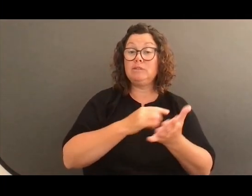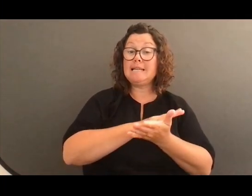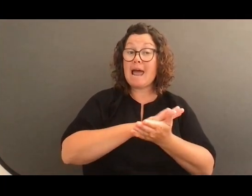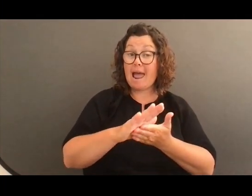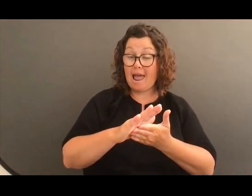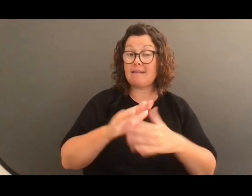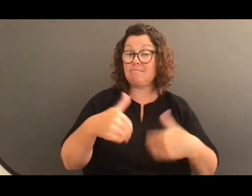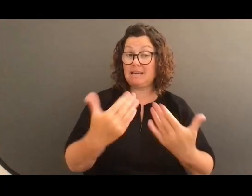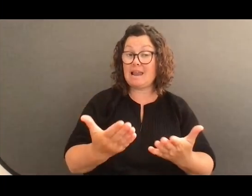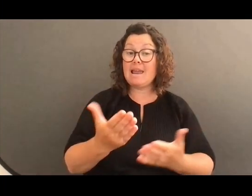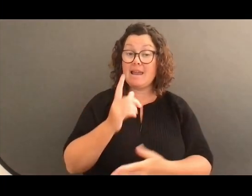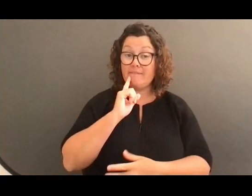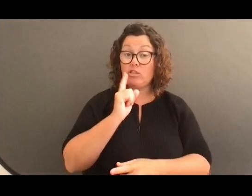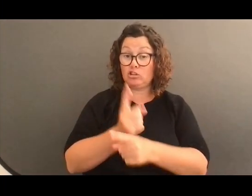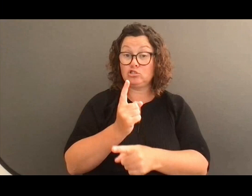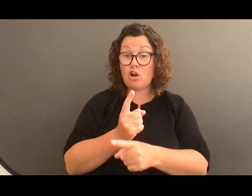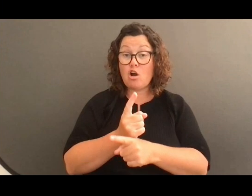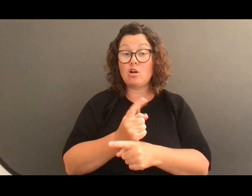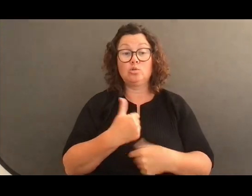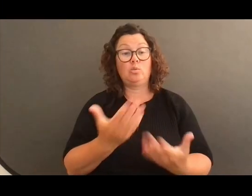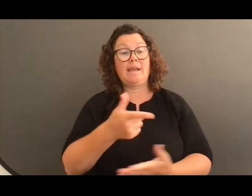also. We gave her the space to do that talk,